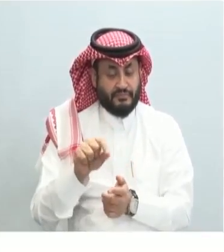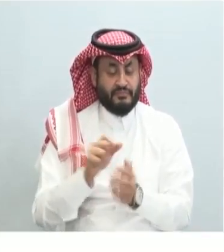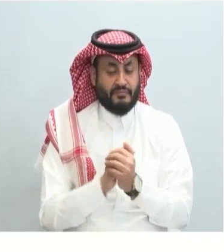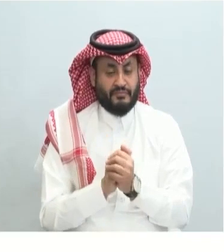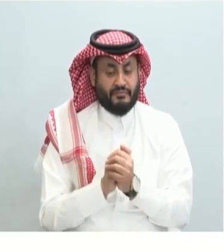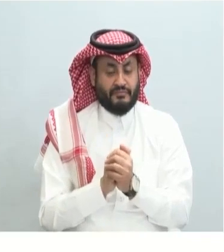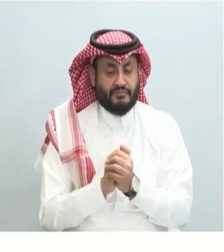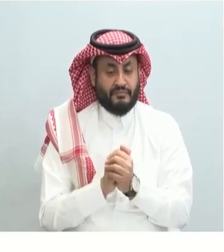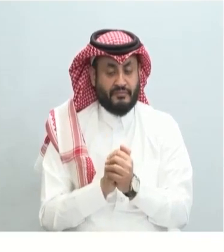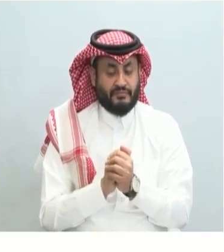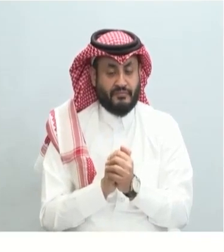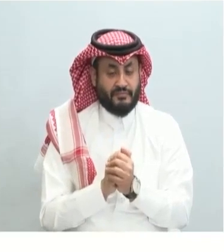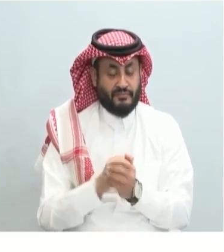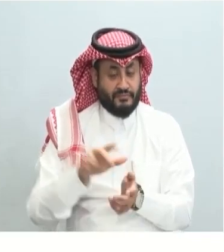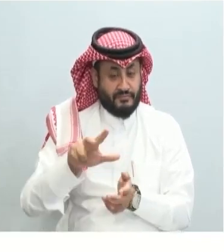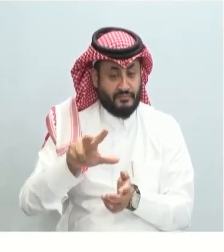20,